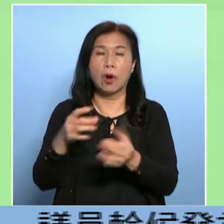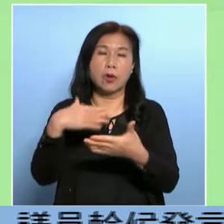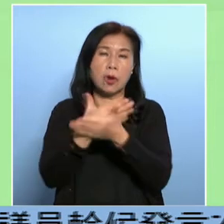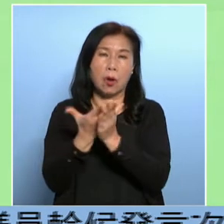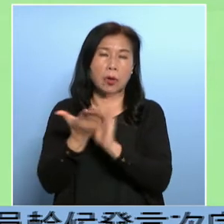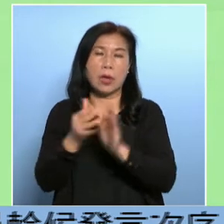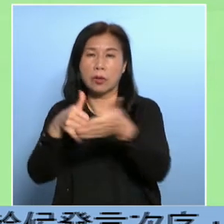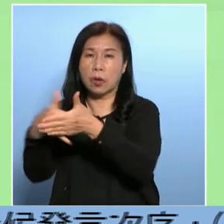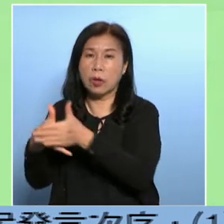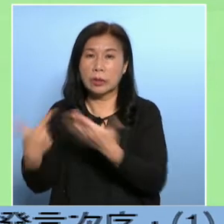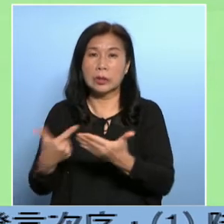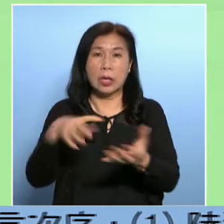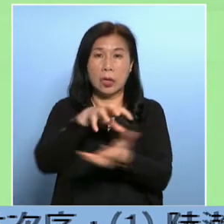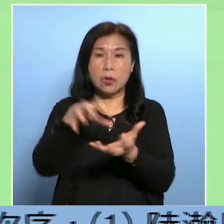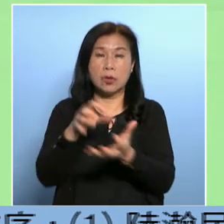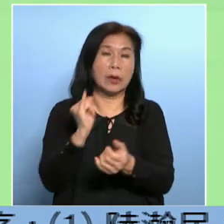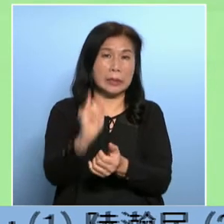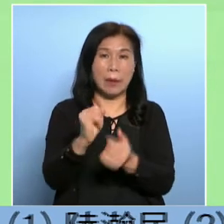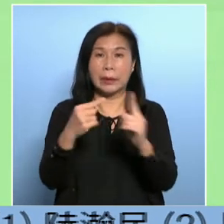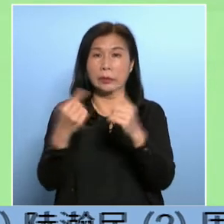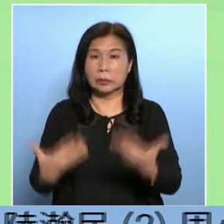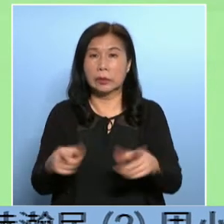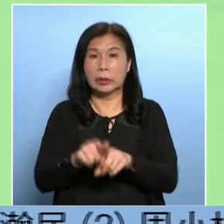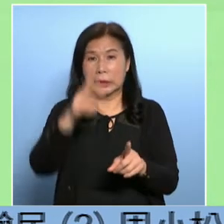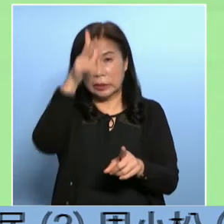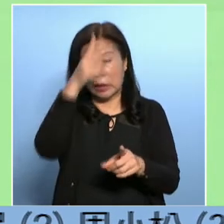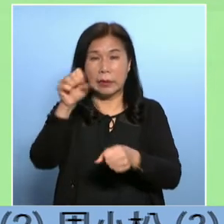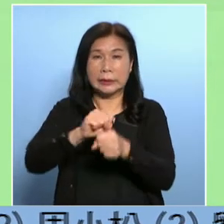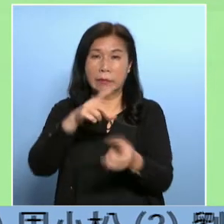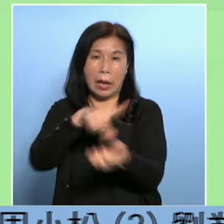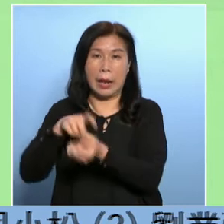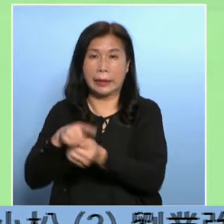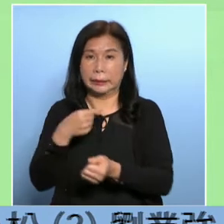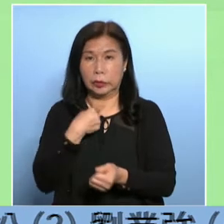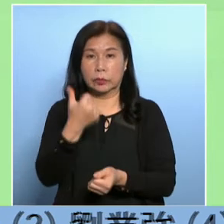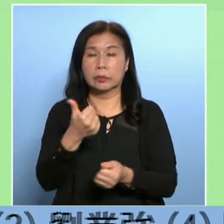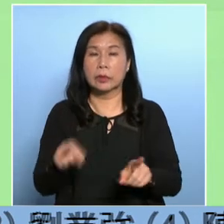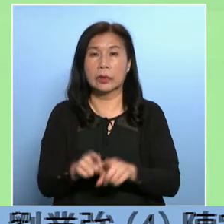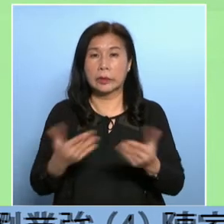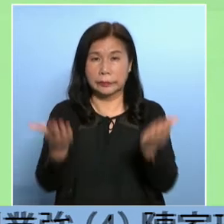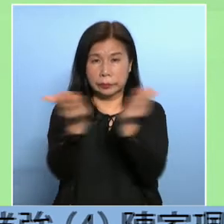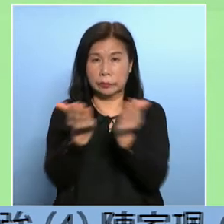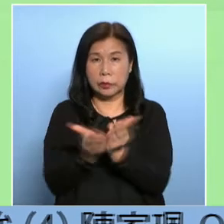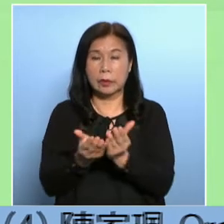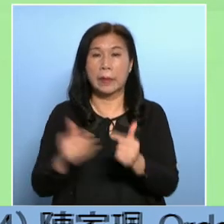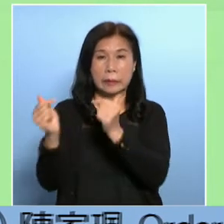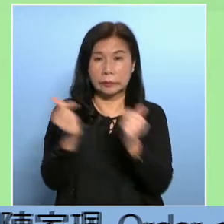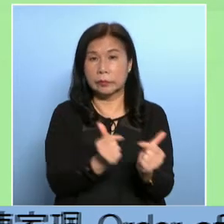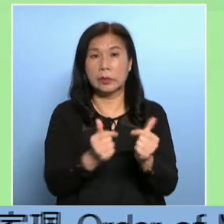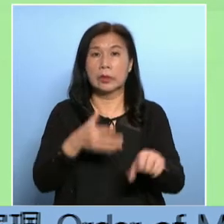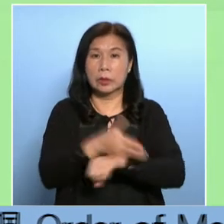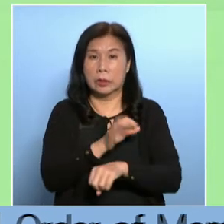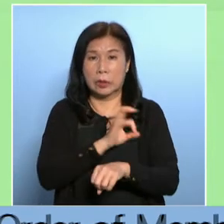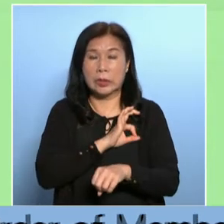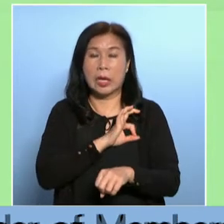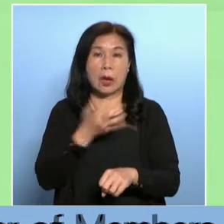the government's efforts in public education and publicity. For these unscrupulous elements, they're trying to cause chaos.